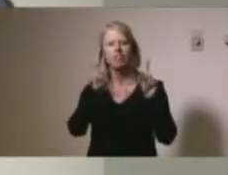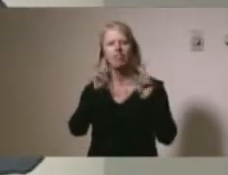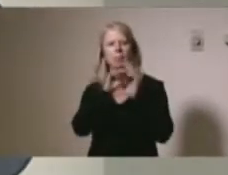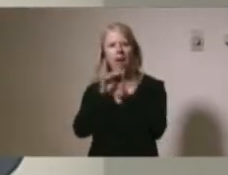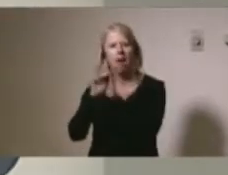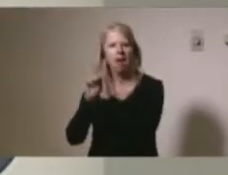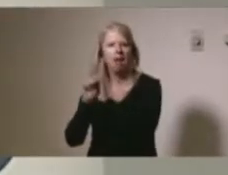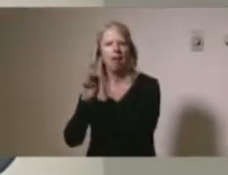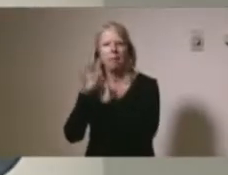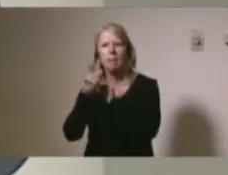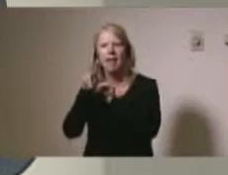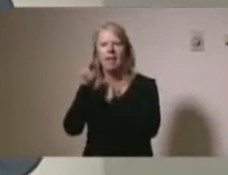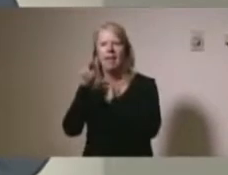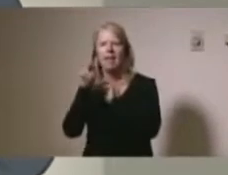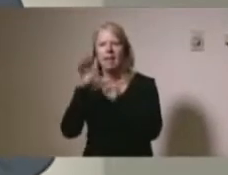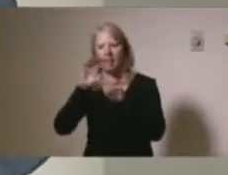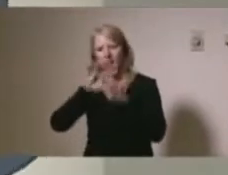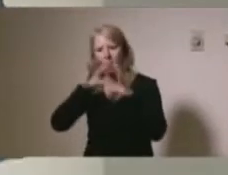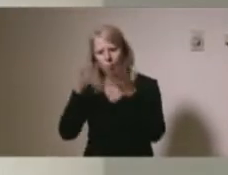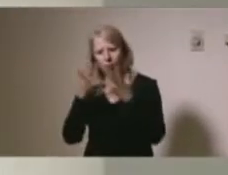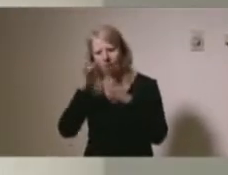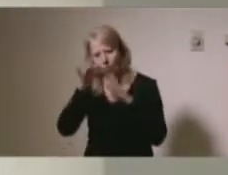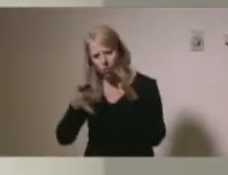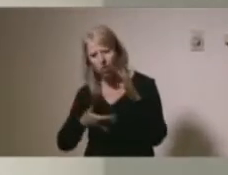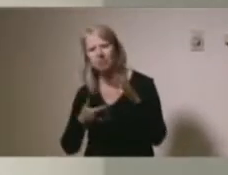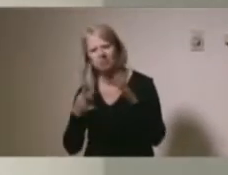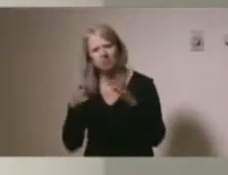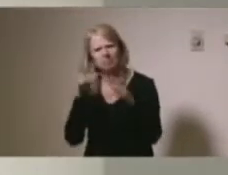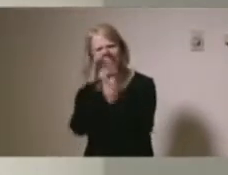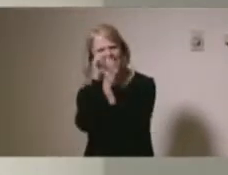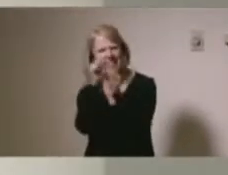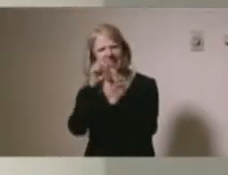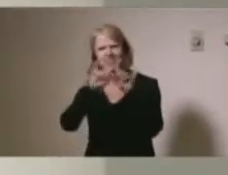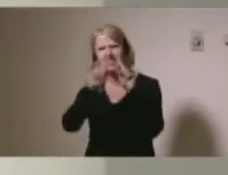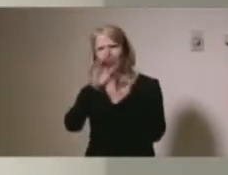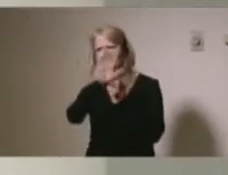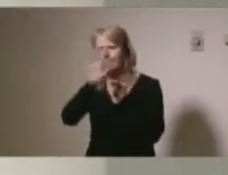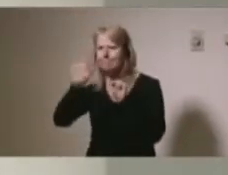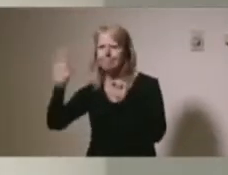world, it makes it very interesting. And all the presentations